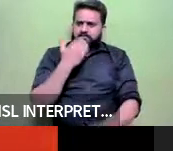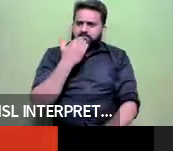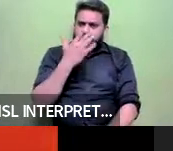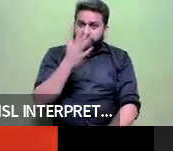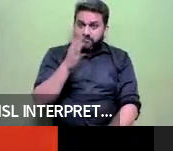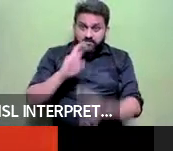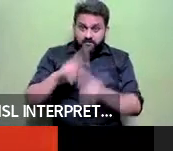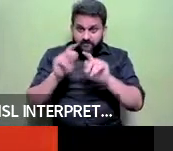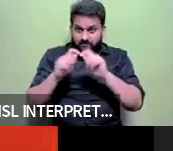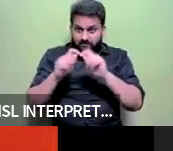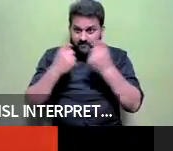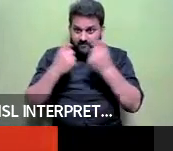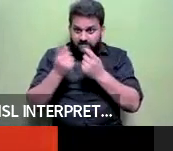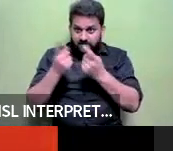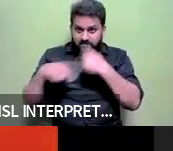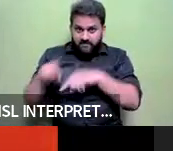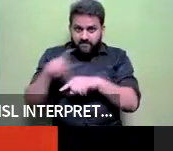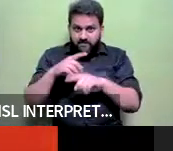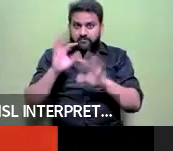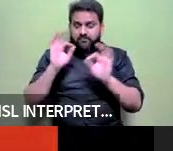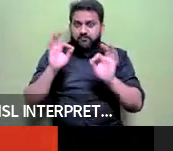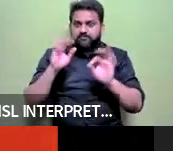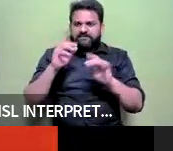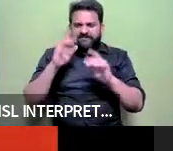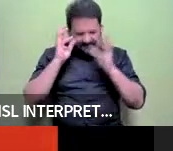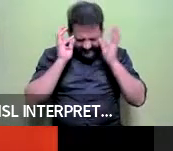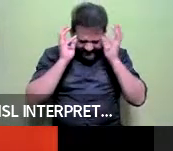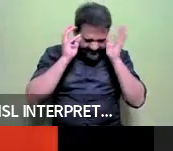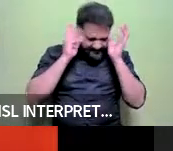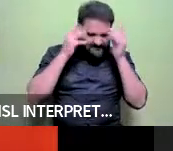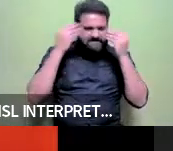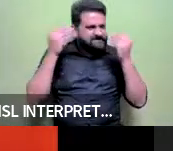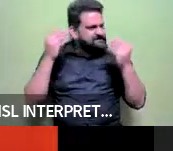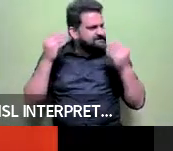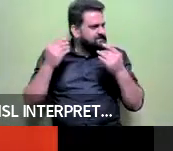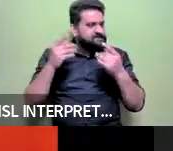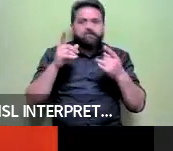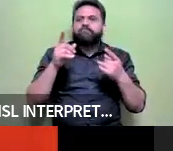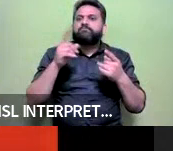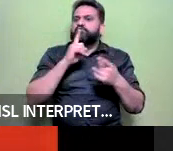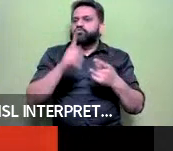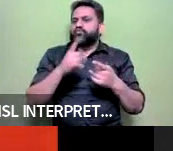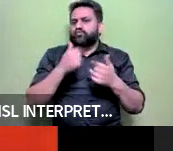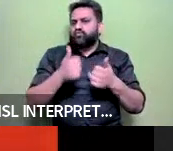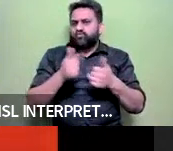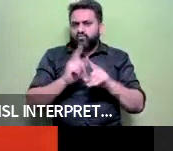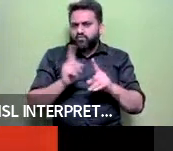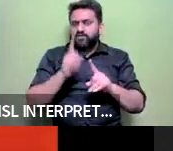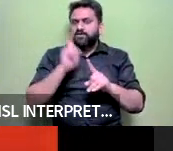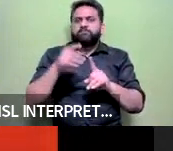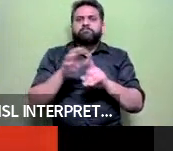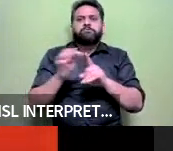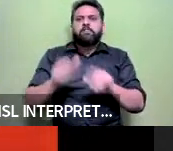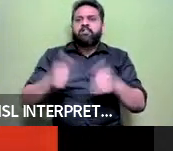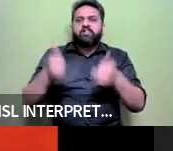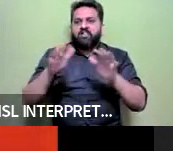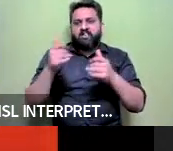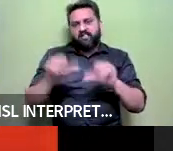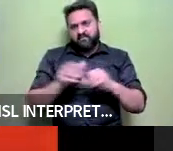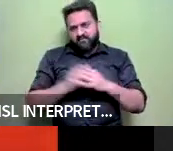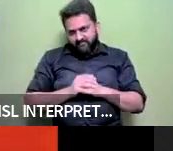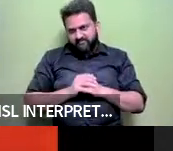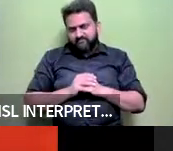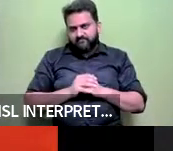team shows that kind of a frustration, then it's not very good and they don't do well. We have